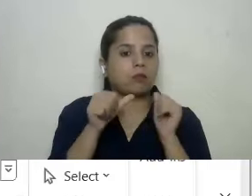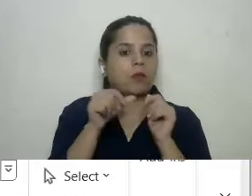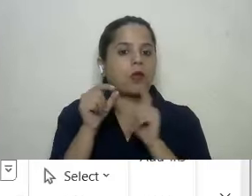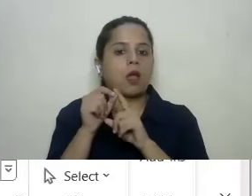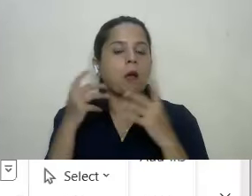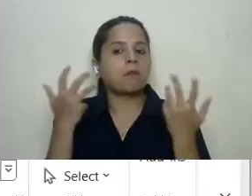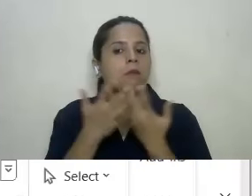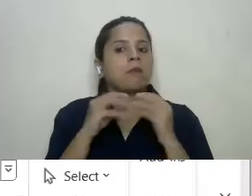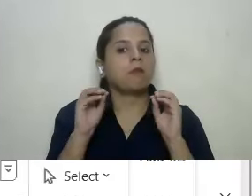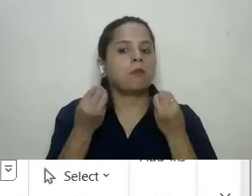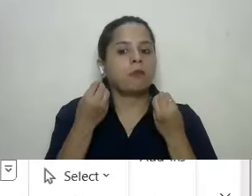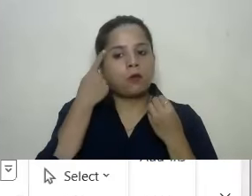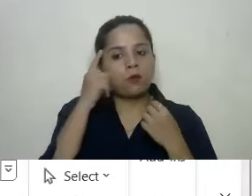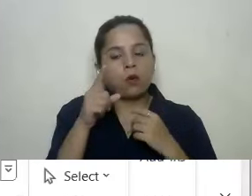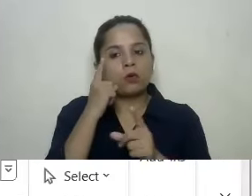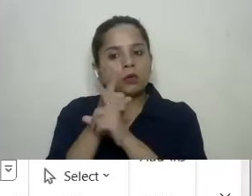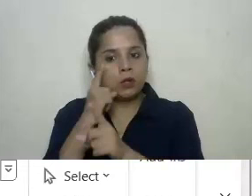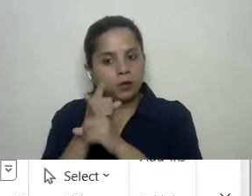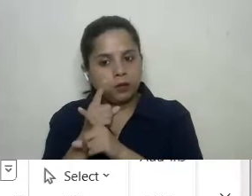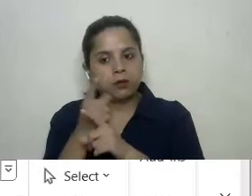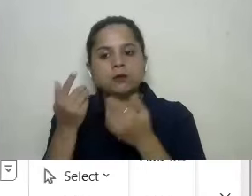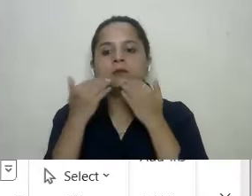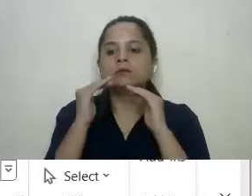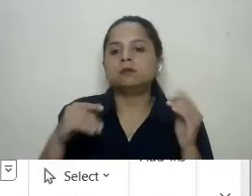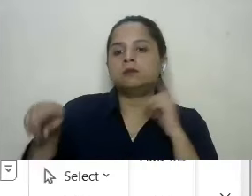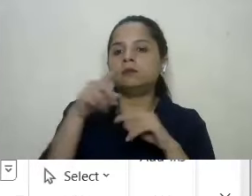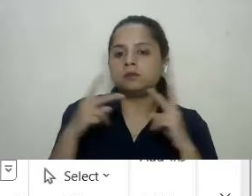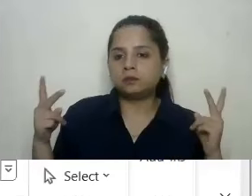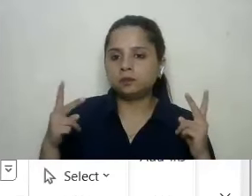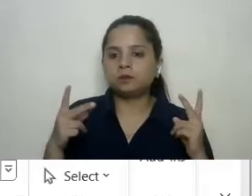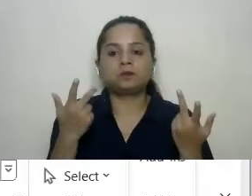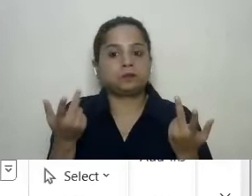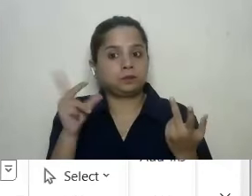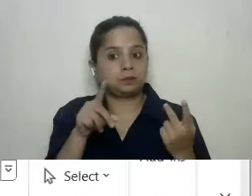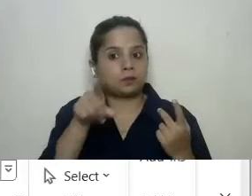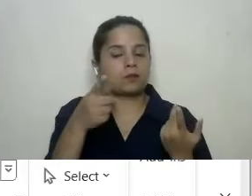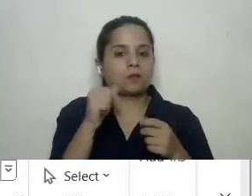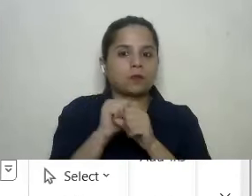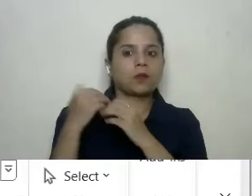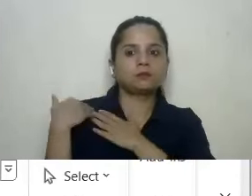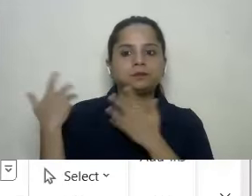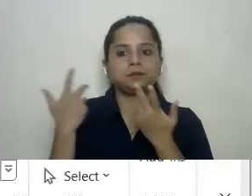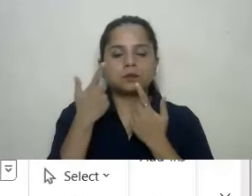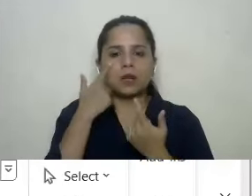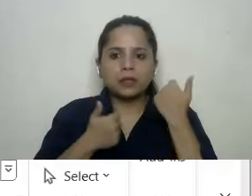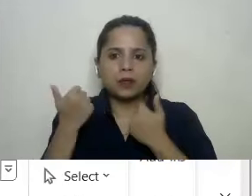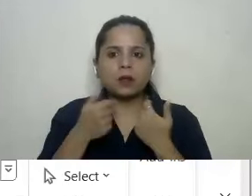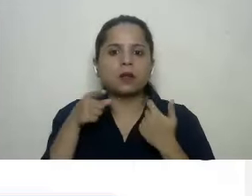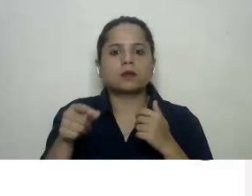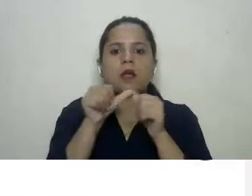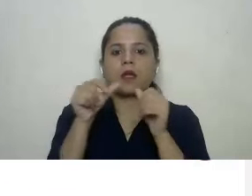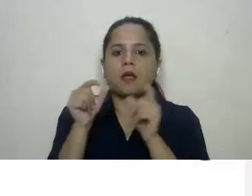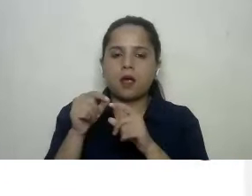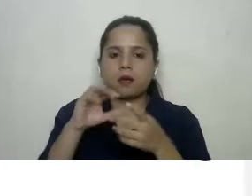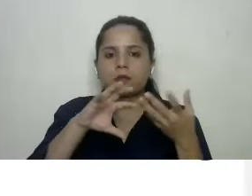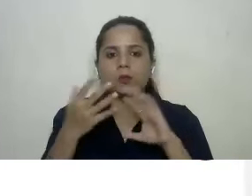appropriate for teachers and for students alike. So again, your job remains to test those apps, curated according to the